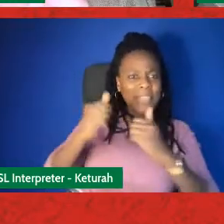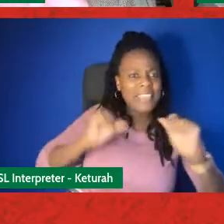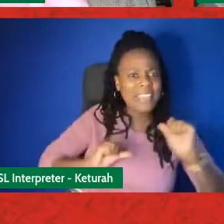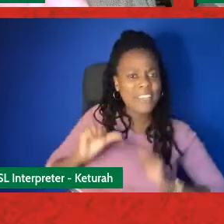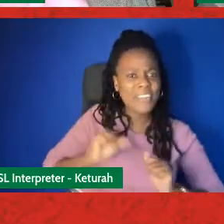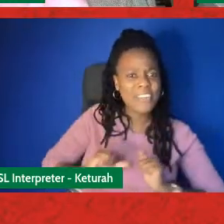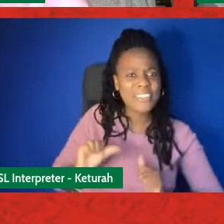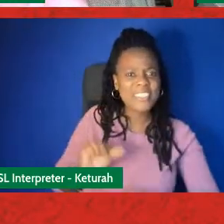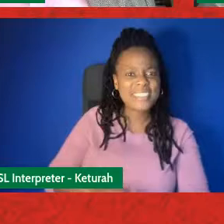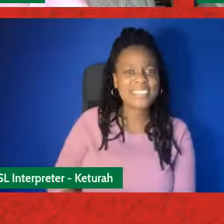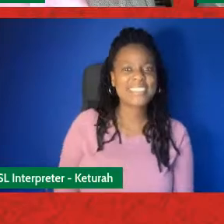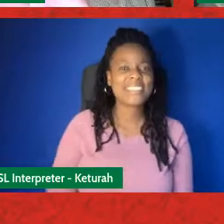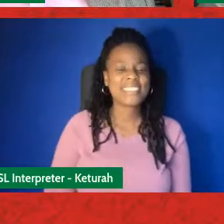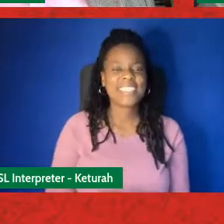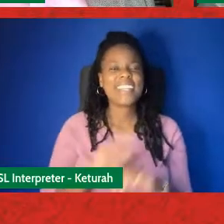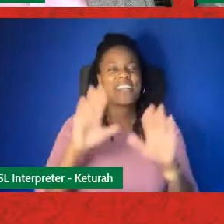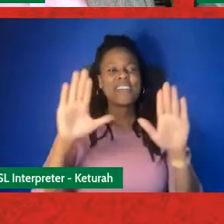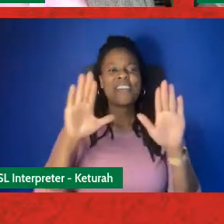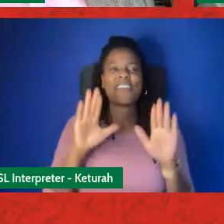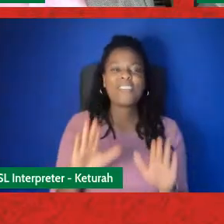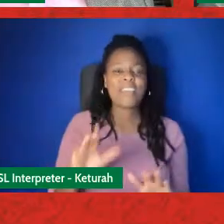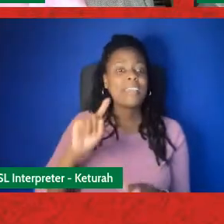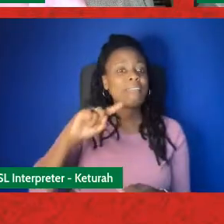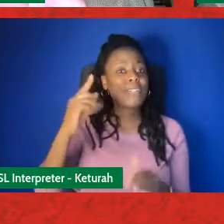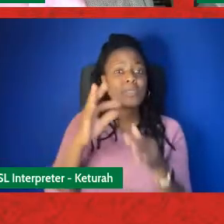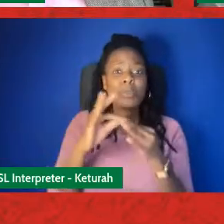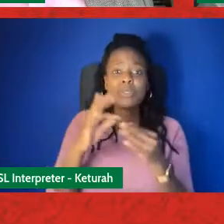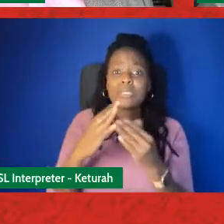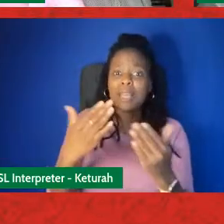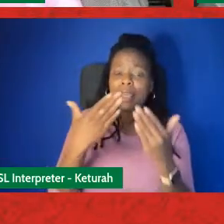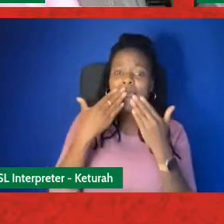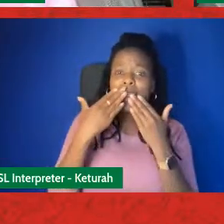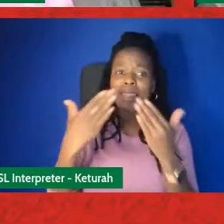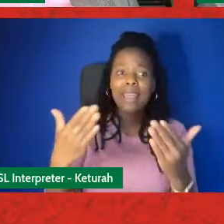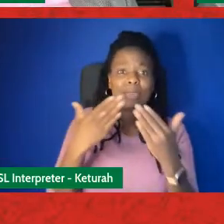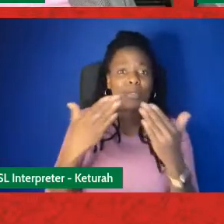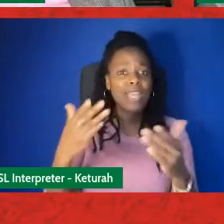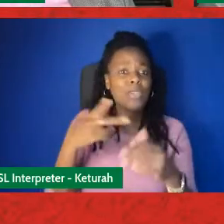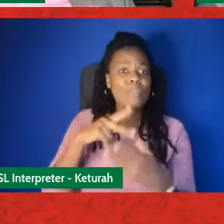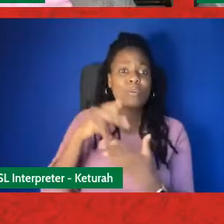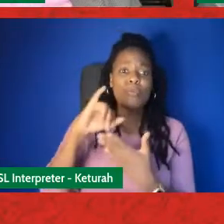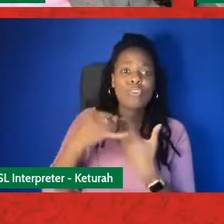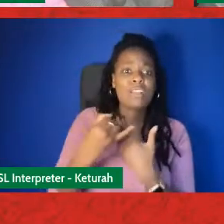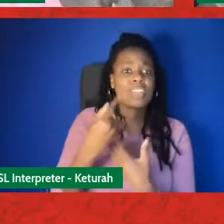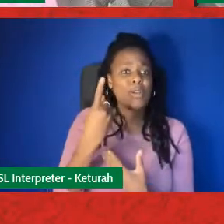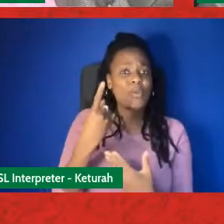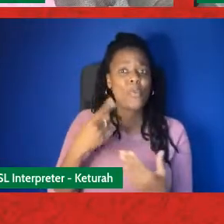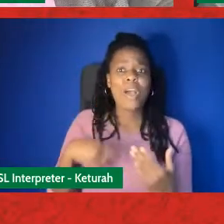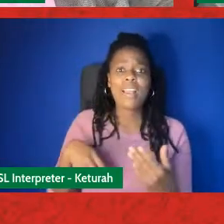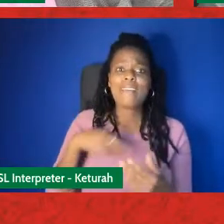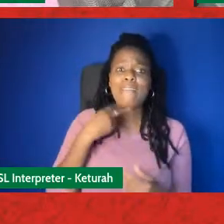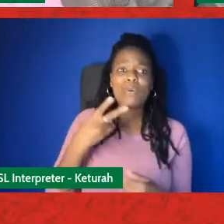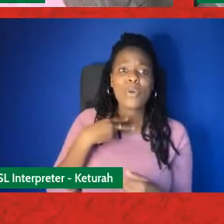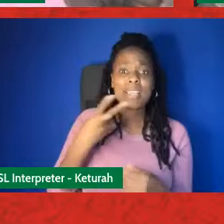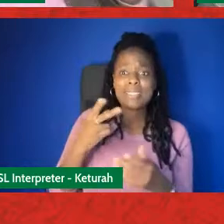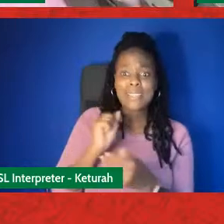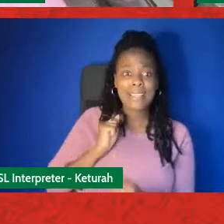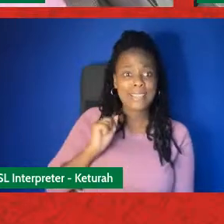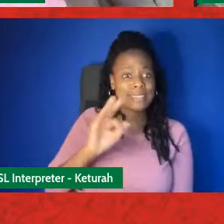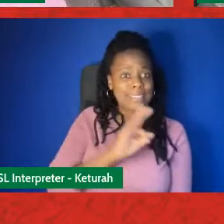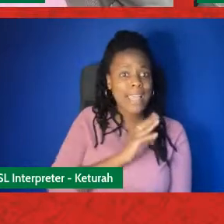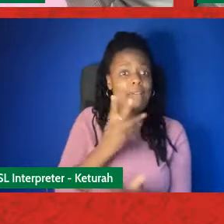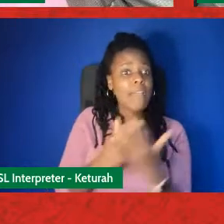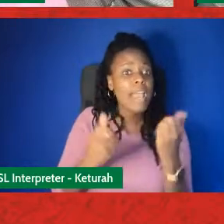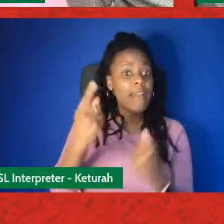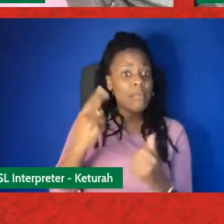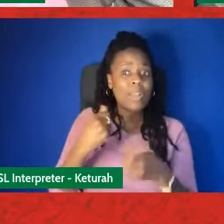it. Okay, great. Well, first of all, let me say thank you to Eric and the Project One Voice board and staff and all those persons who helped make this